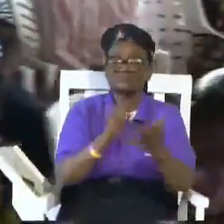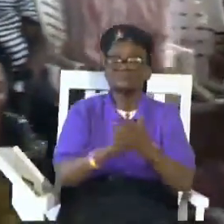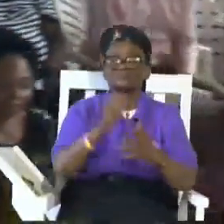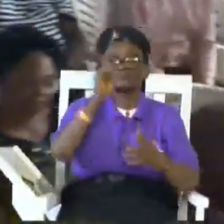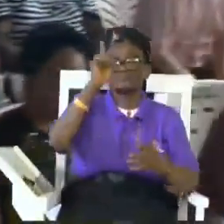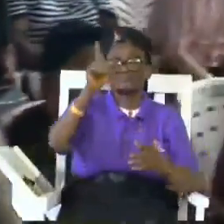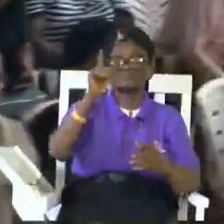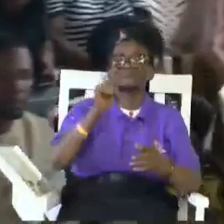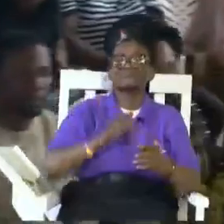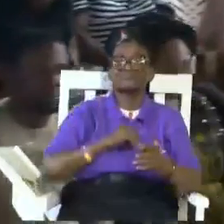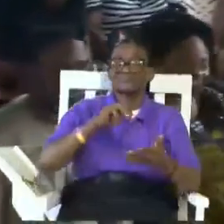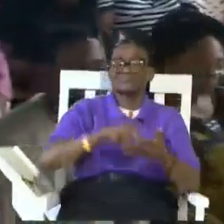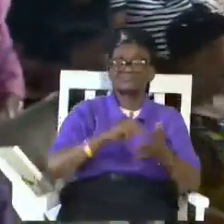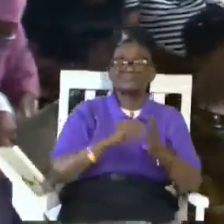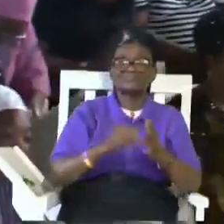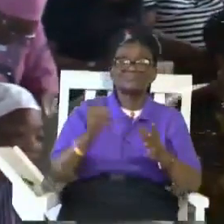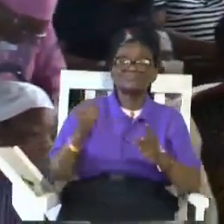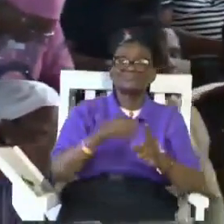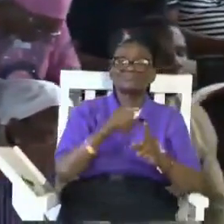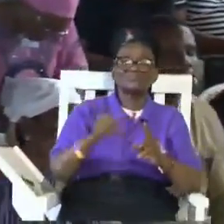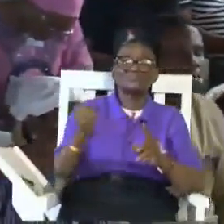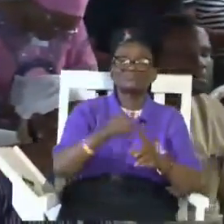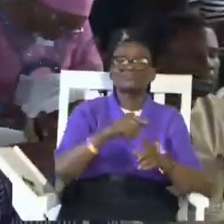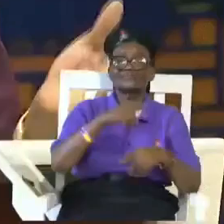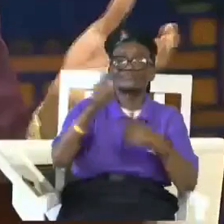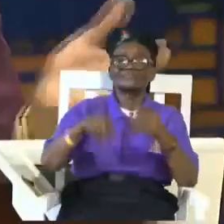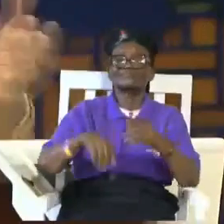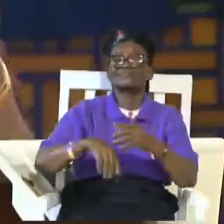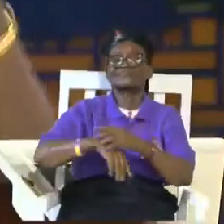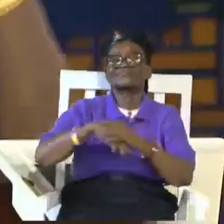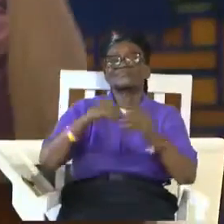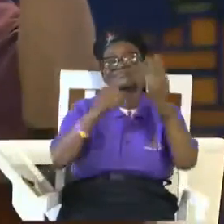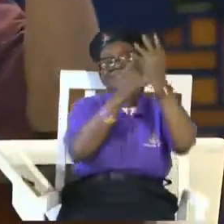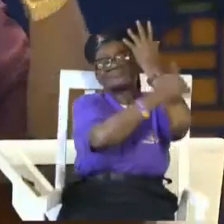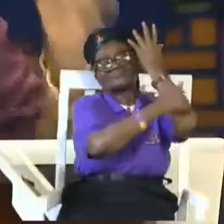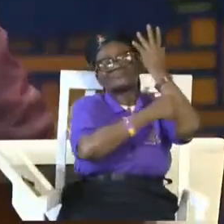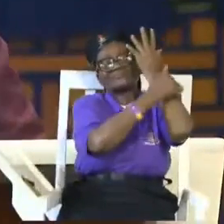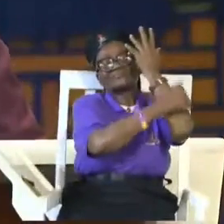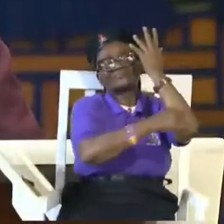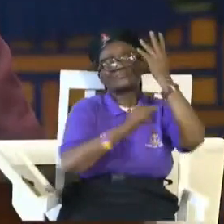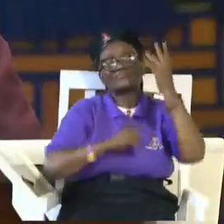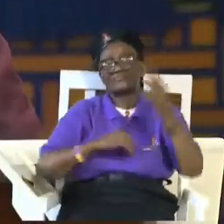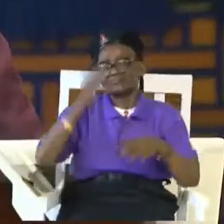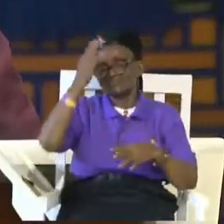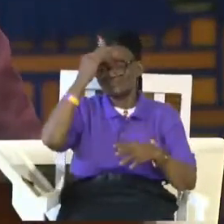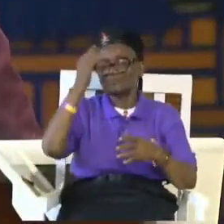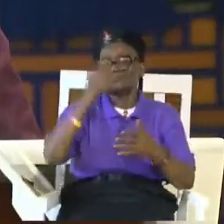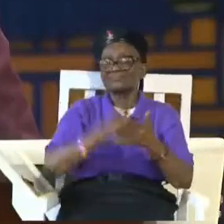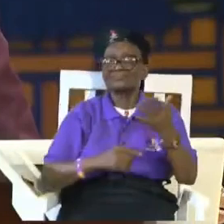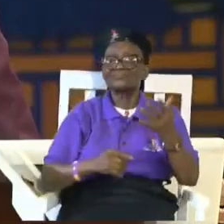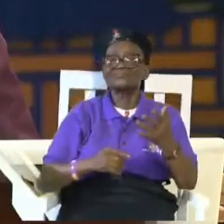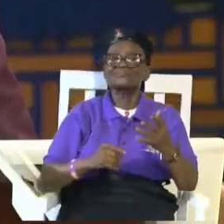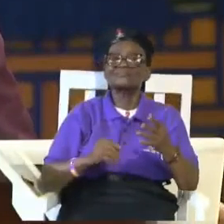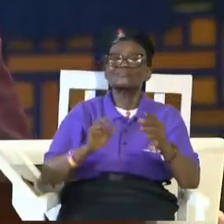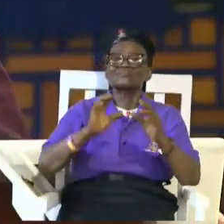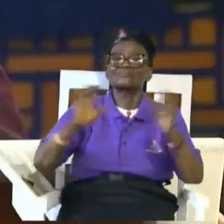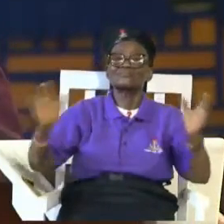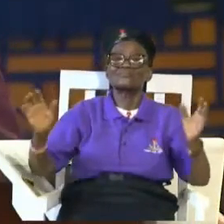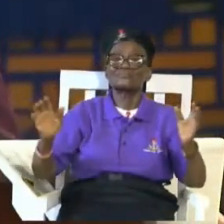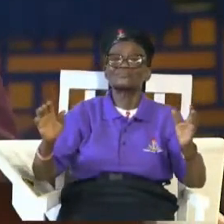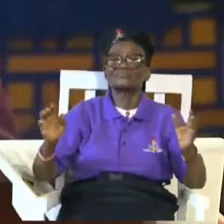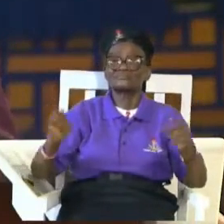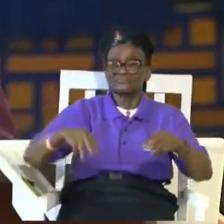I mean, when you go out abroad, I know one big store in